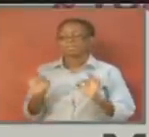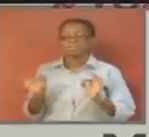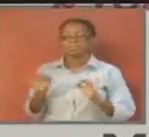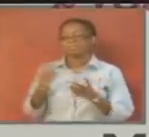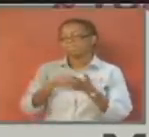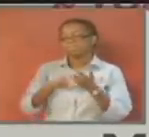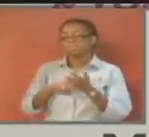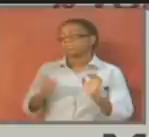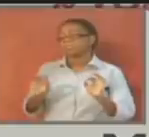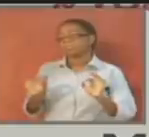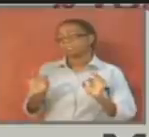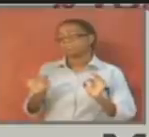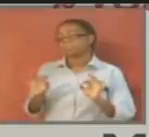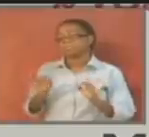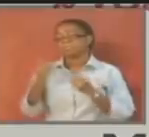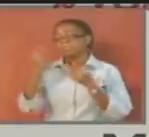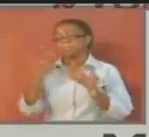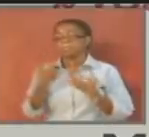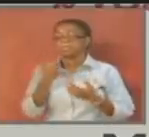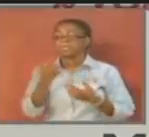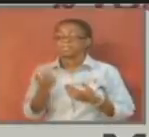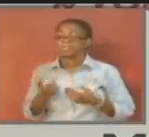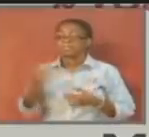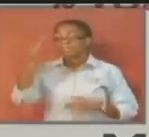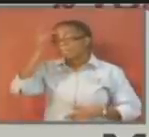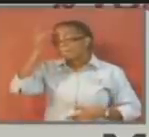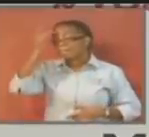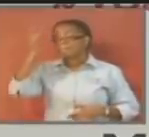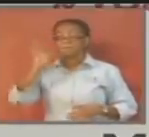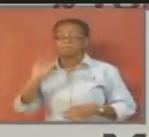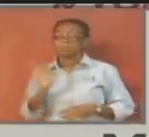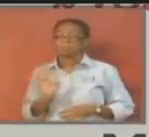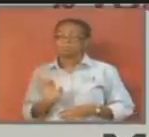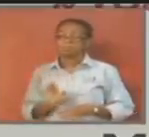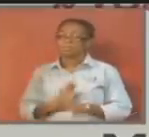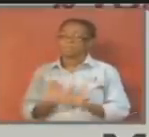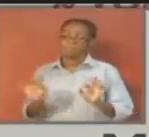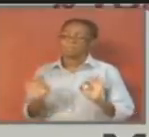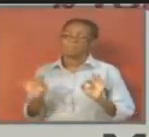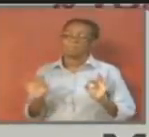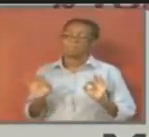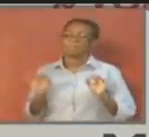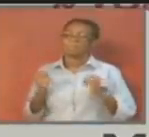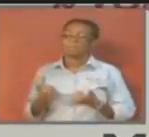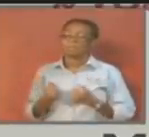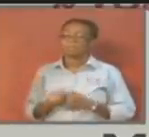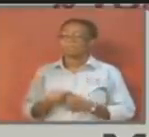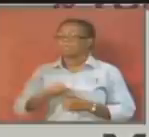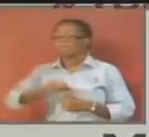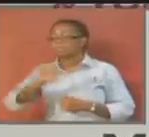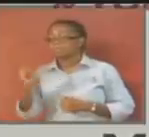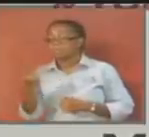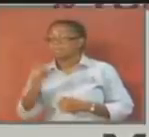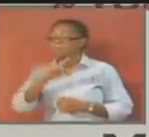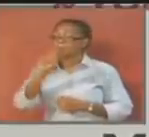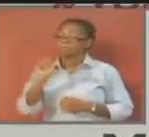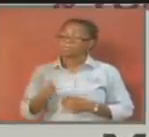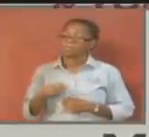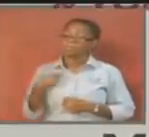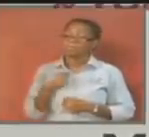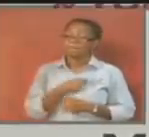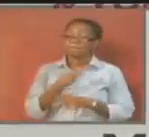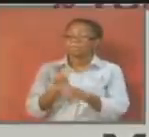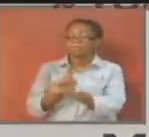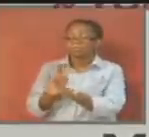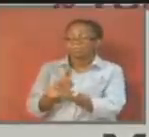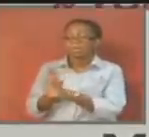untoward effects at this time. With regards to your rolling average question, we do use the data that is provided daily to create the